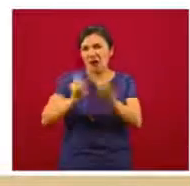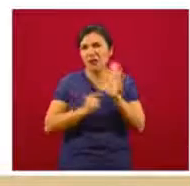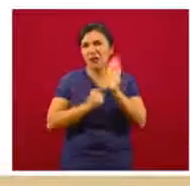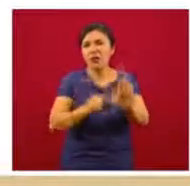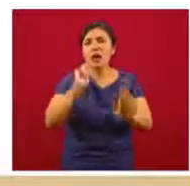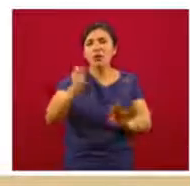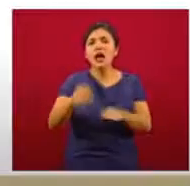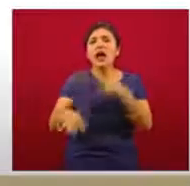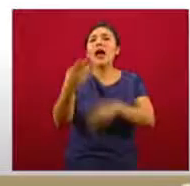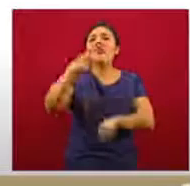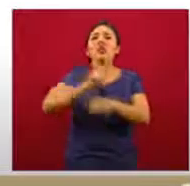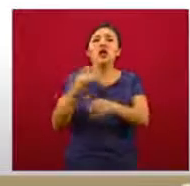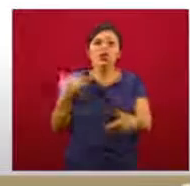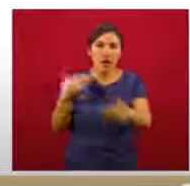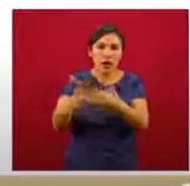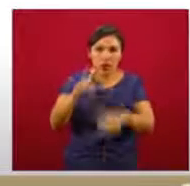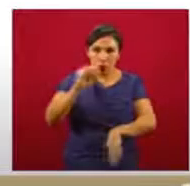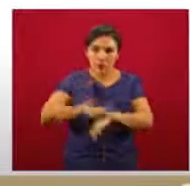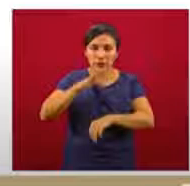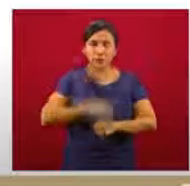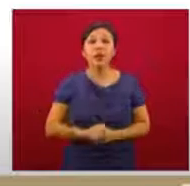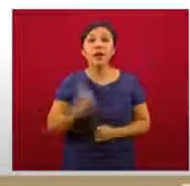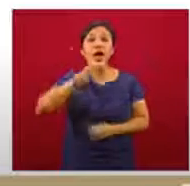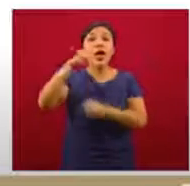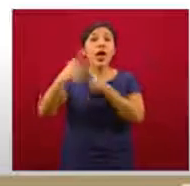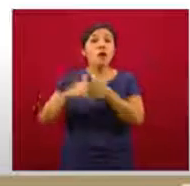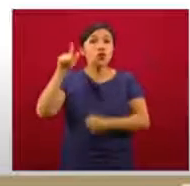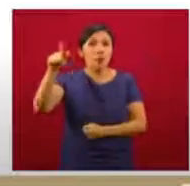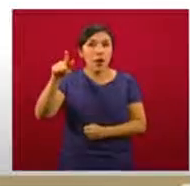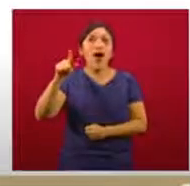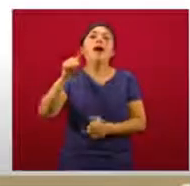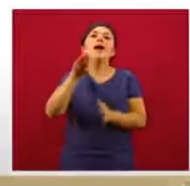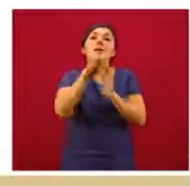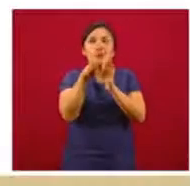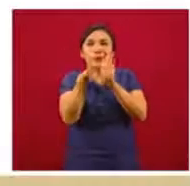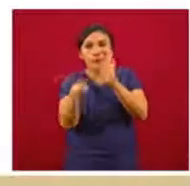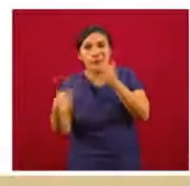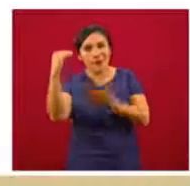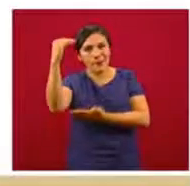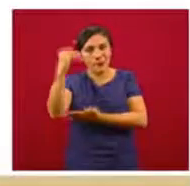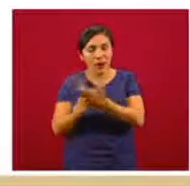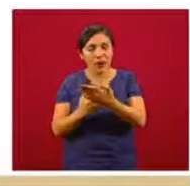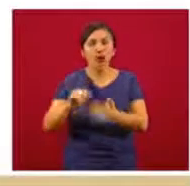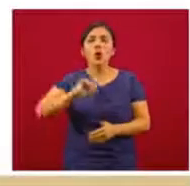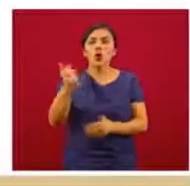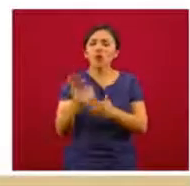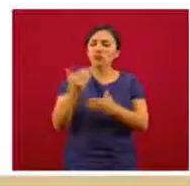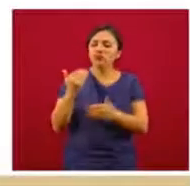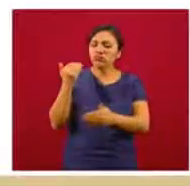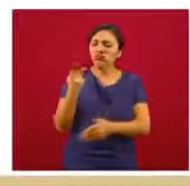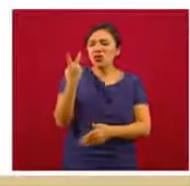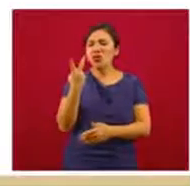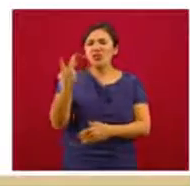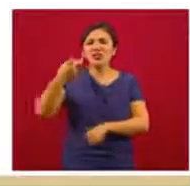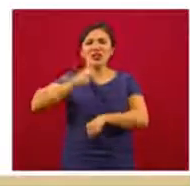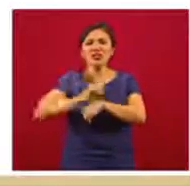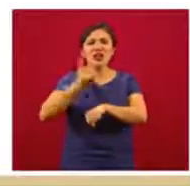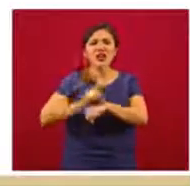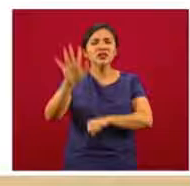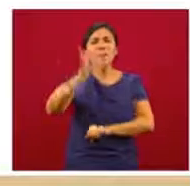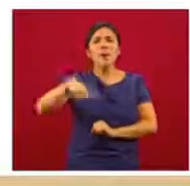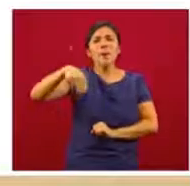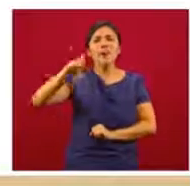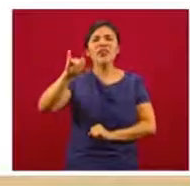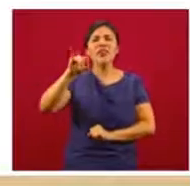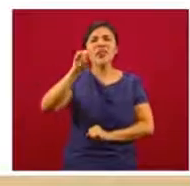2 weeks. This chart is about the last 14 days. Europe is descending, and in the last 3